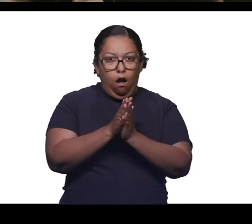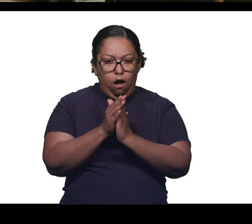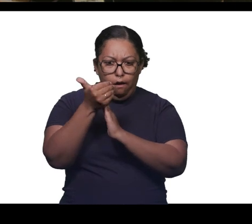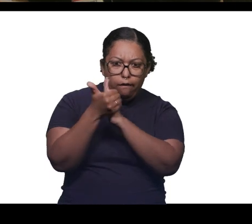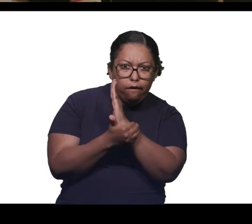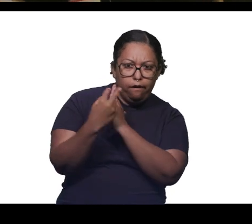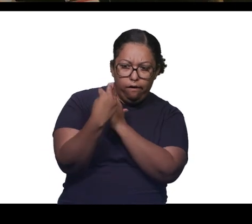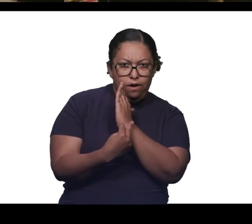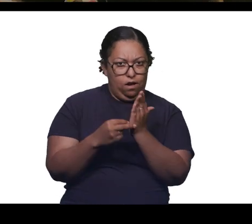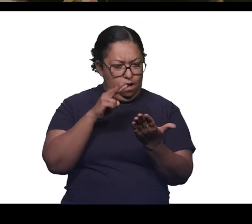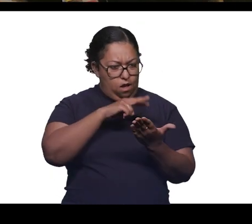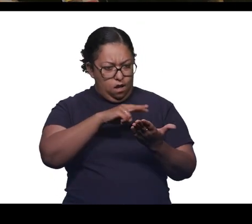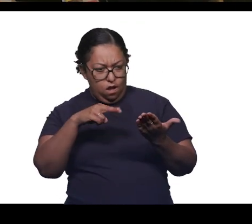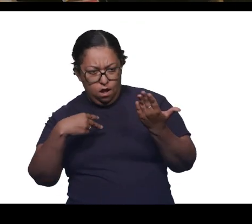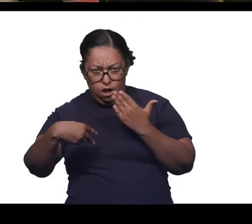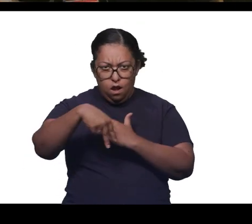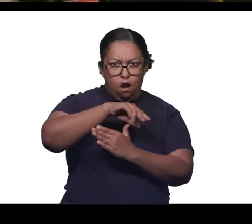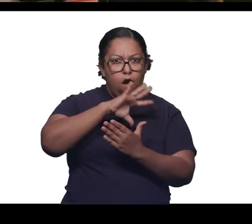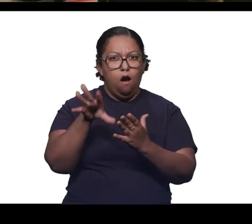images. And so how can we